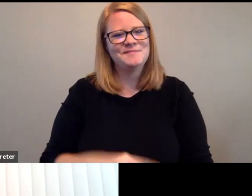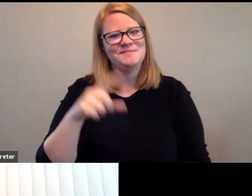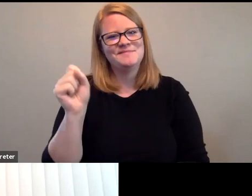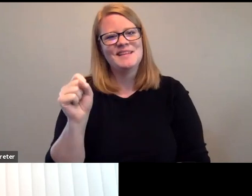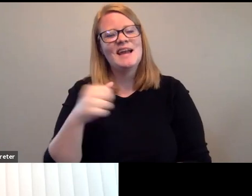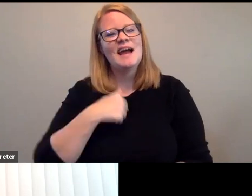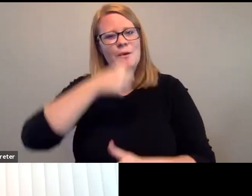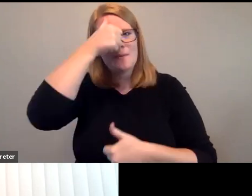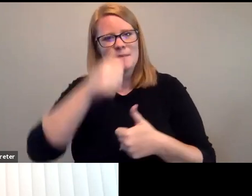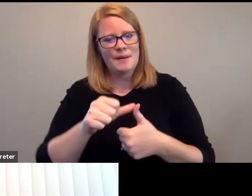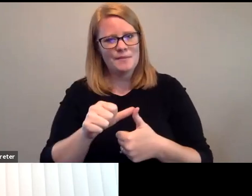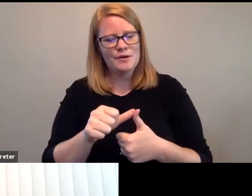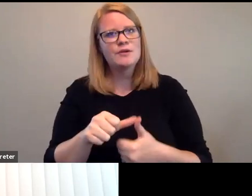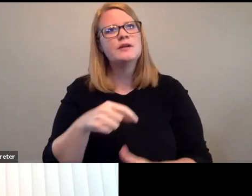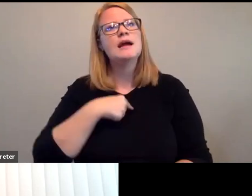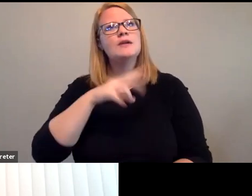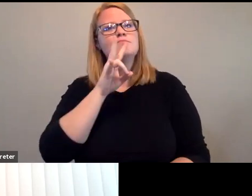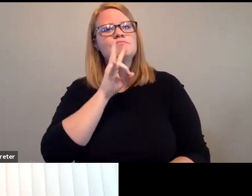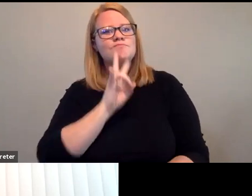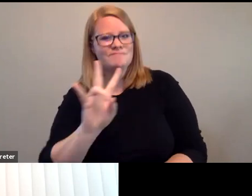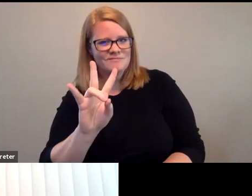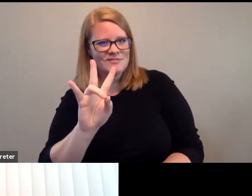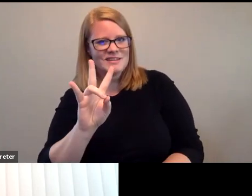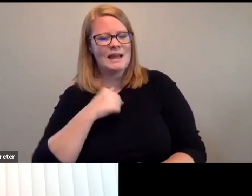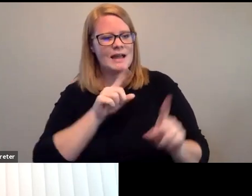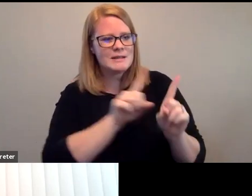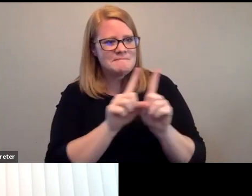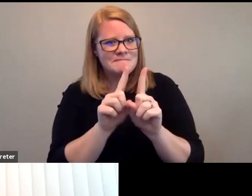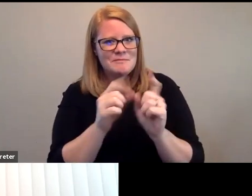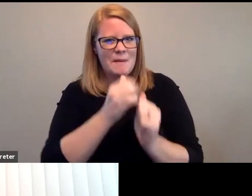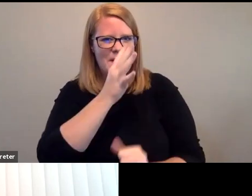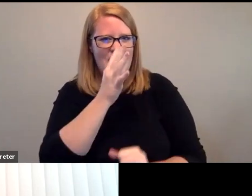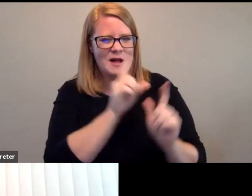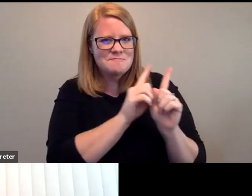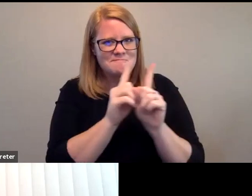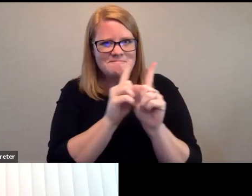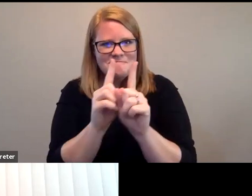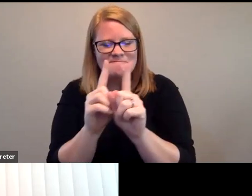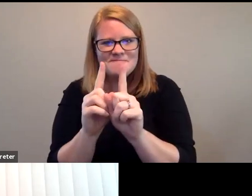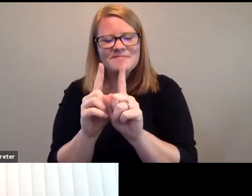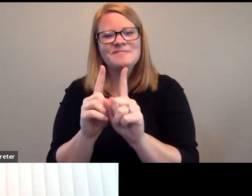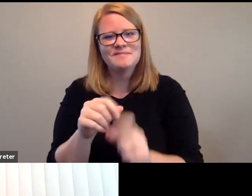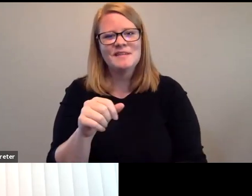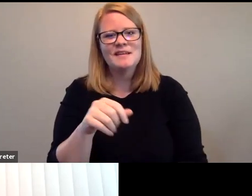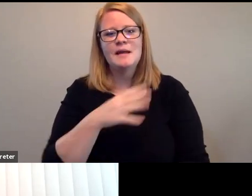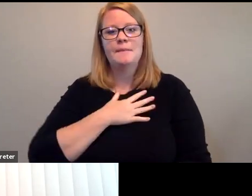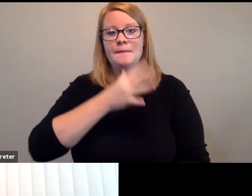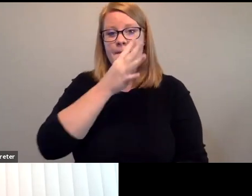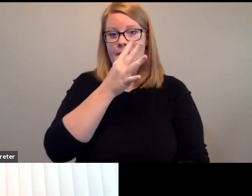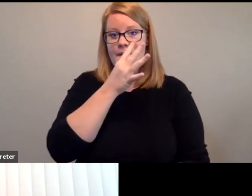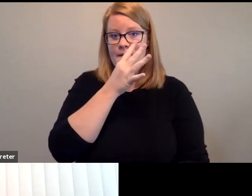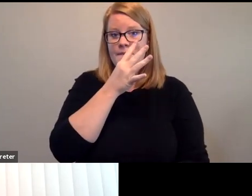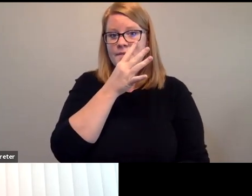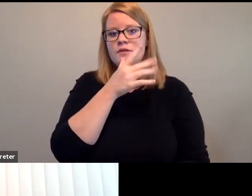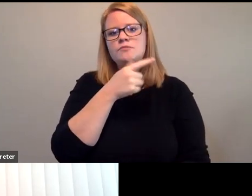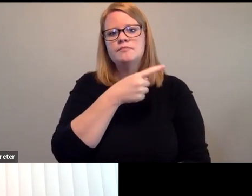probably around 7 years old, and I went out with my mom, and she was ready to go help my grandma Juana pick, and that was the